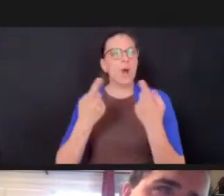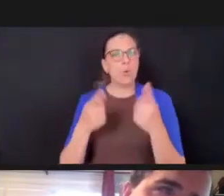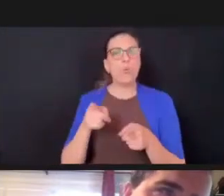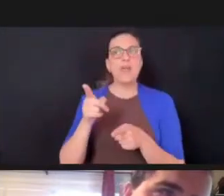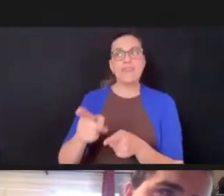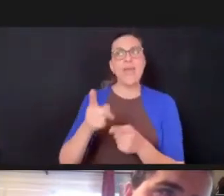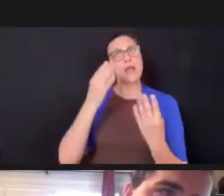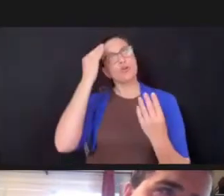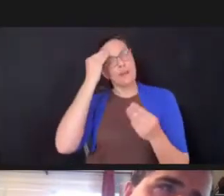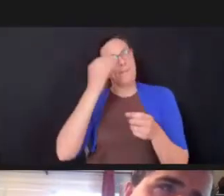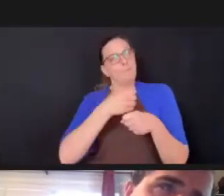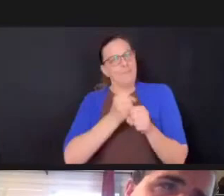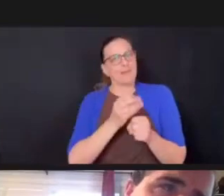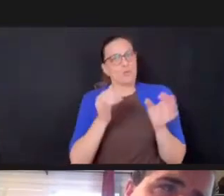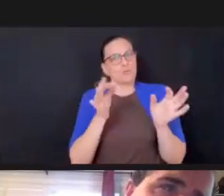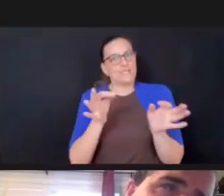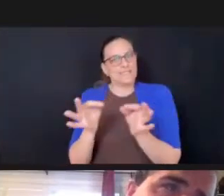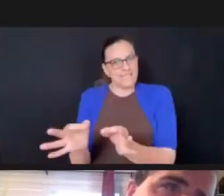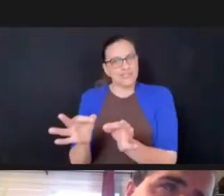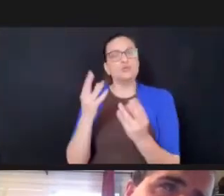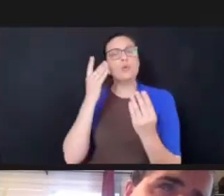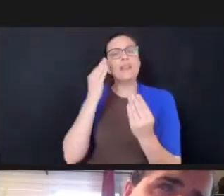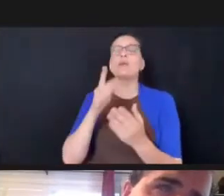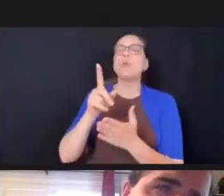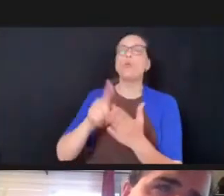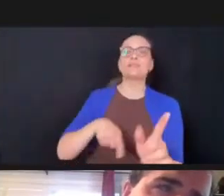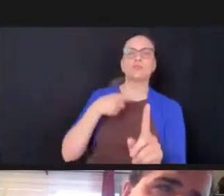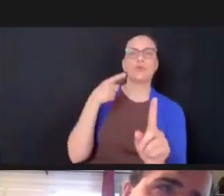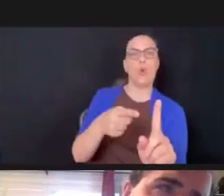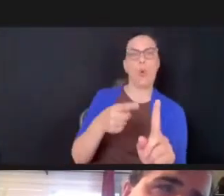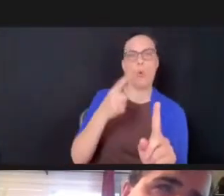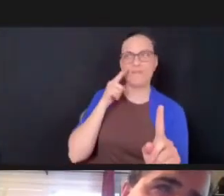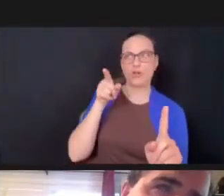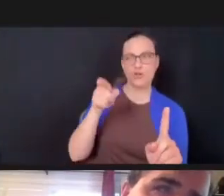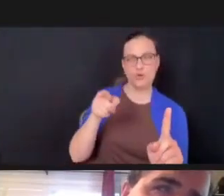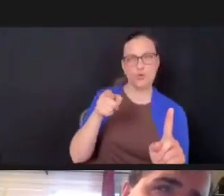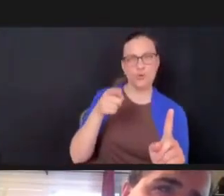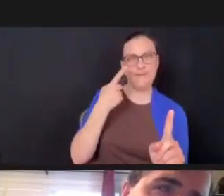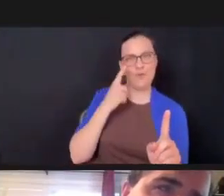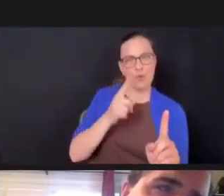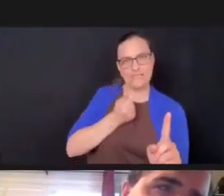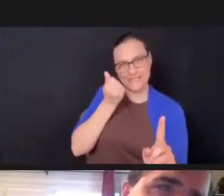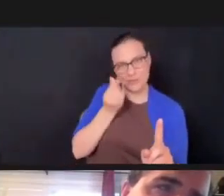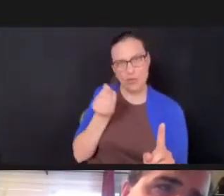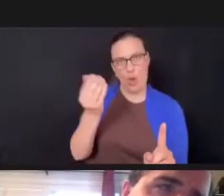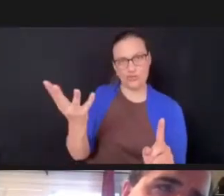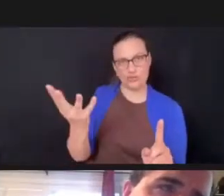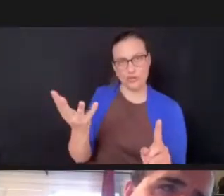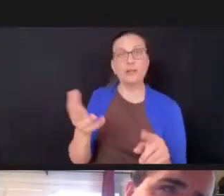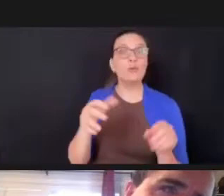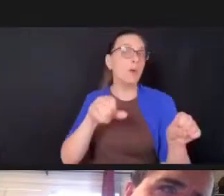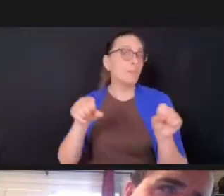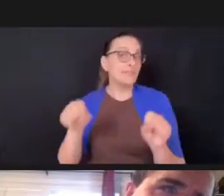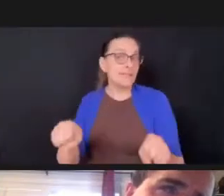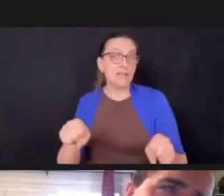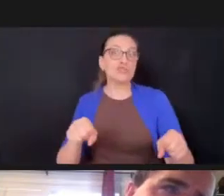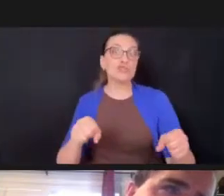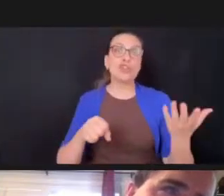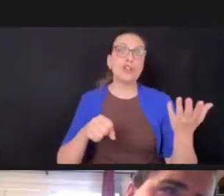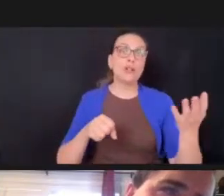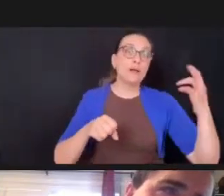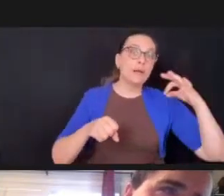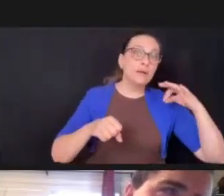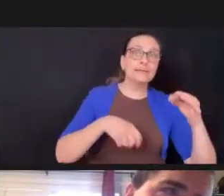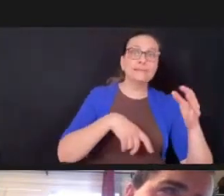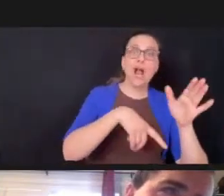those decisions is like, what's the goal for you of disclosure? What are the potential costs and benefits? And how would you feel